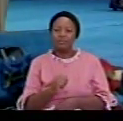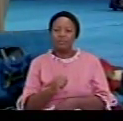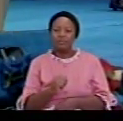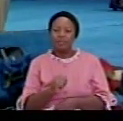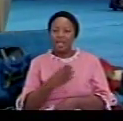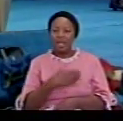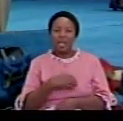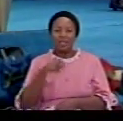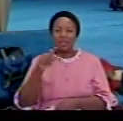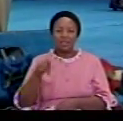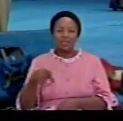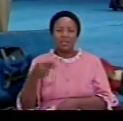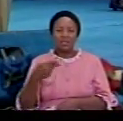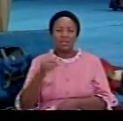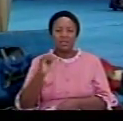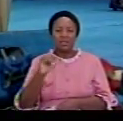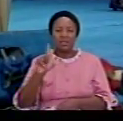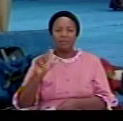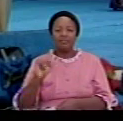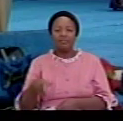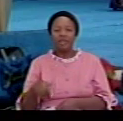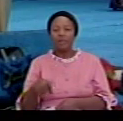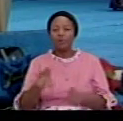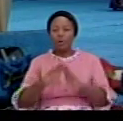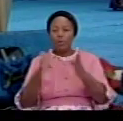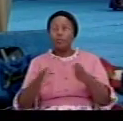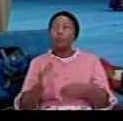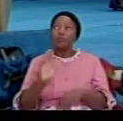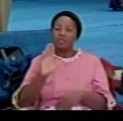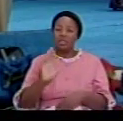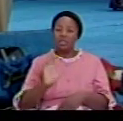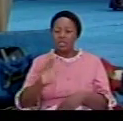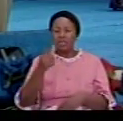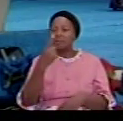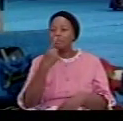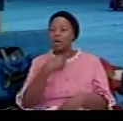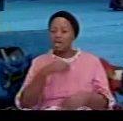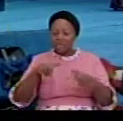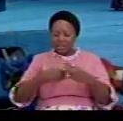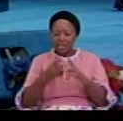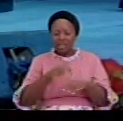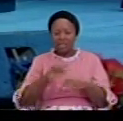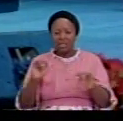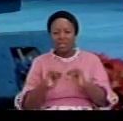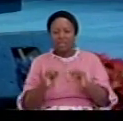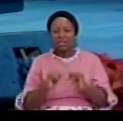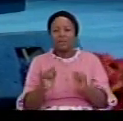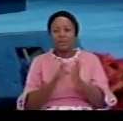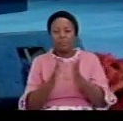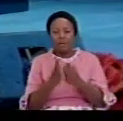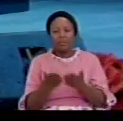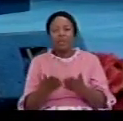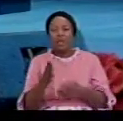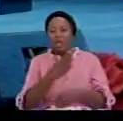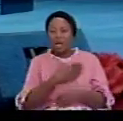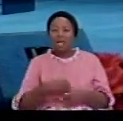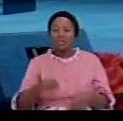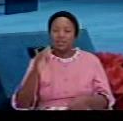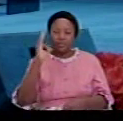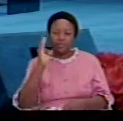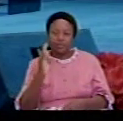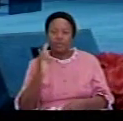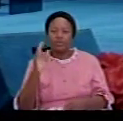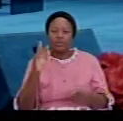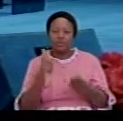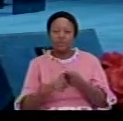Philip opened his mouth and began at the same scripture and preached unto